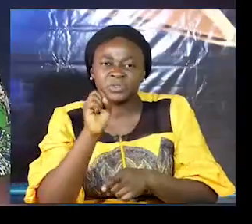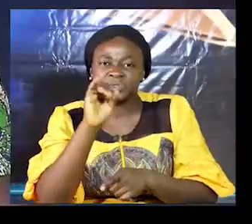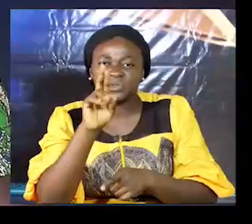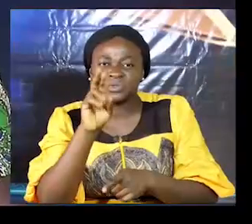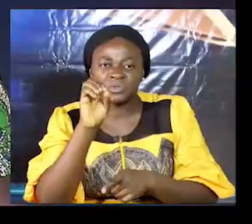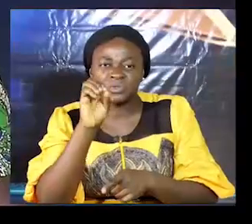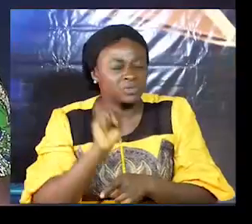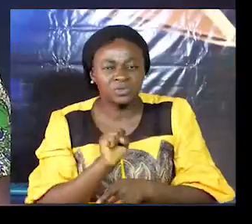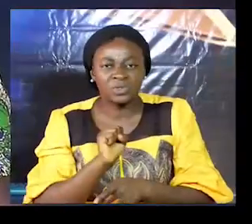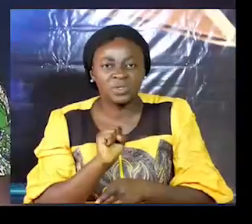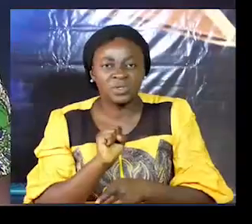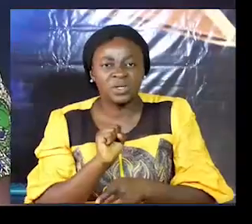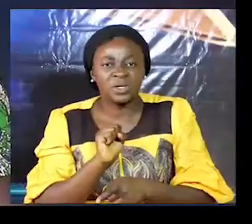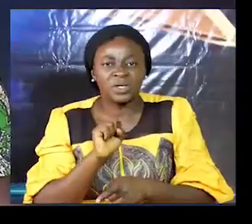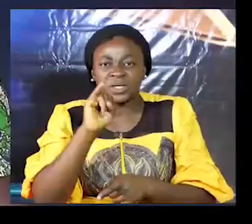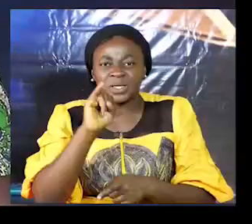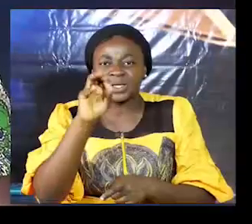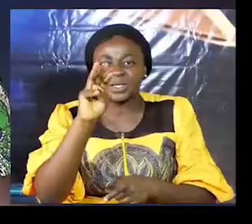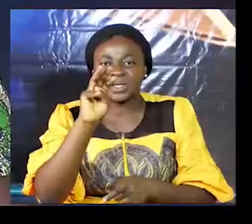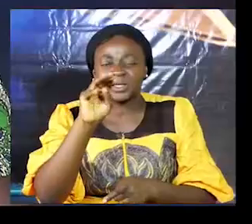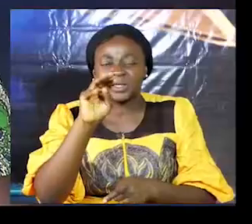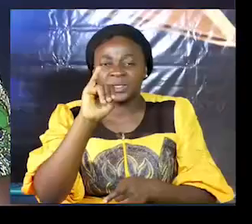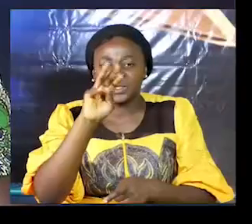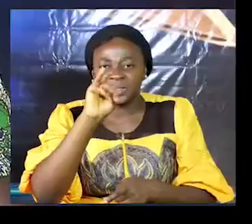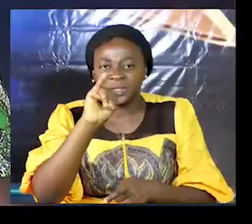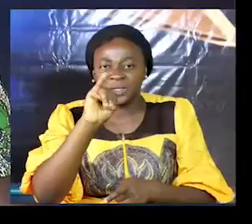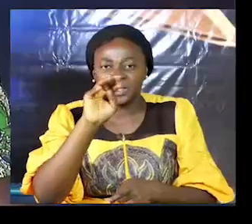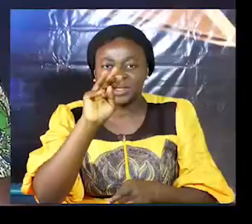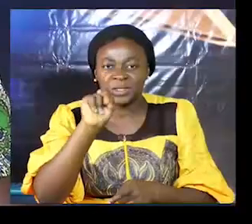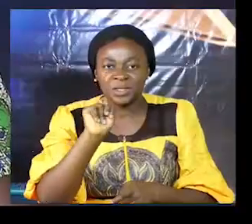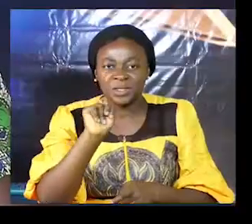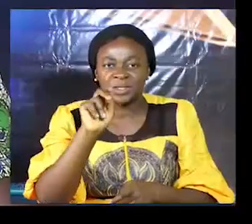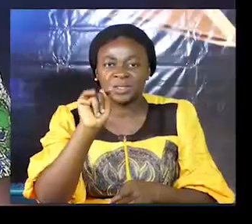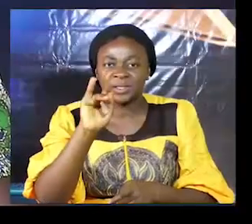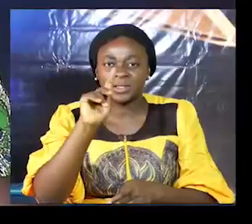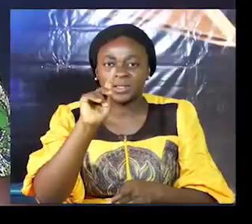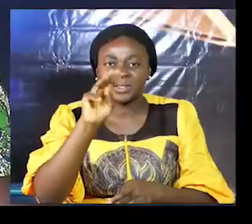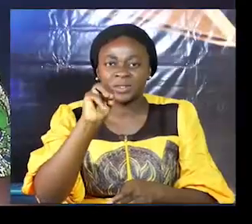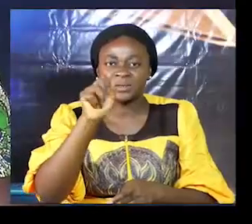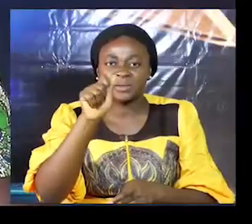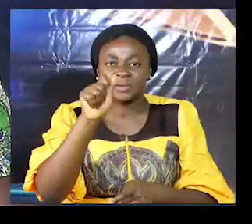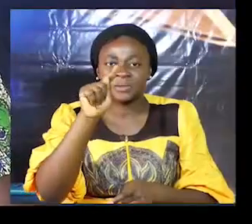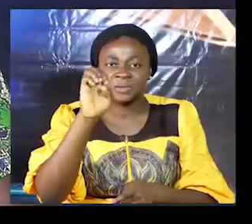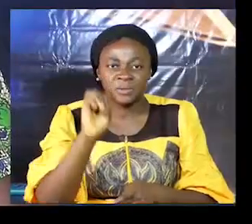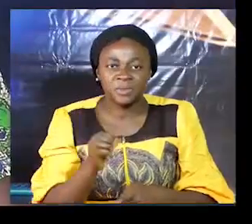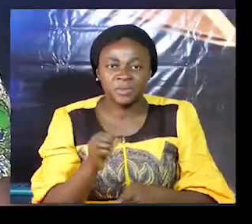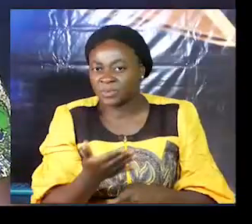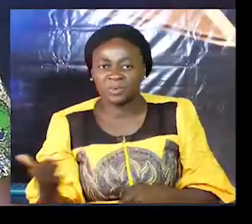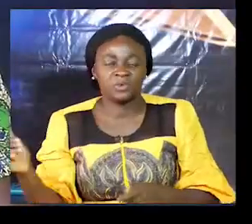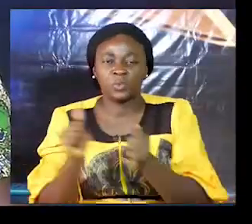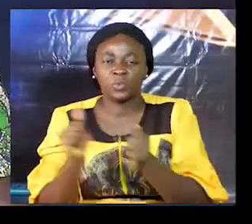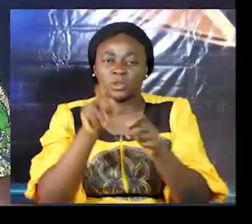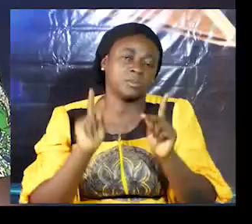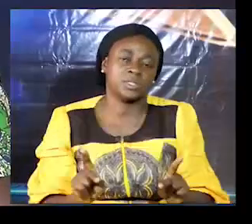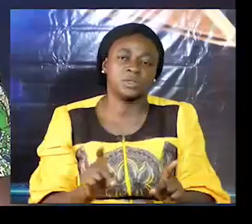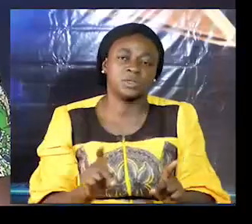the person, and that will be environmental dream that will make you to marry wrongly. Discover first of all what is the plan of God